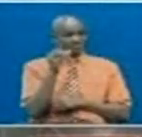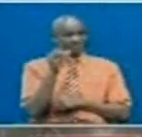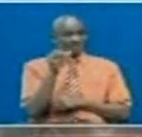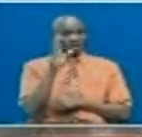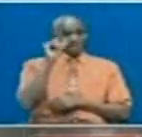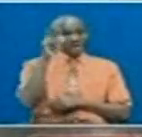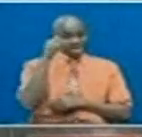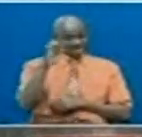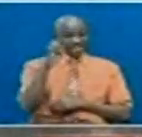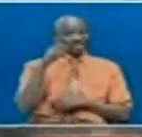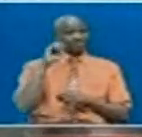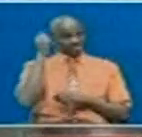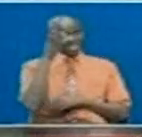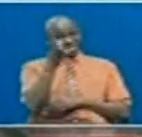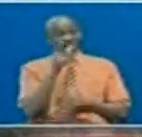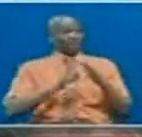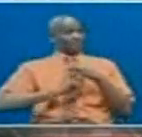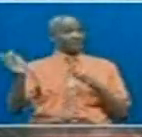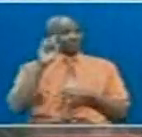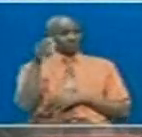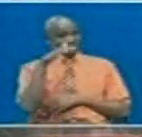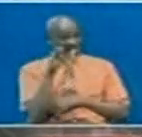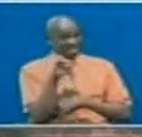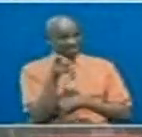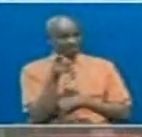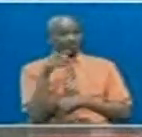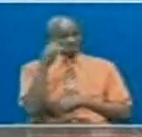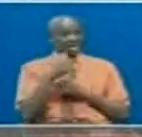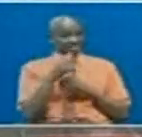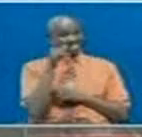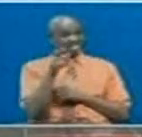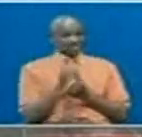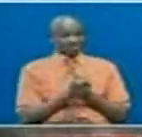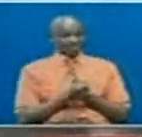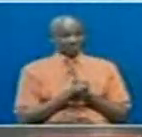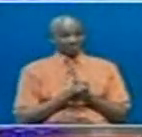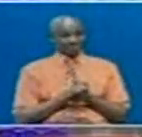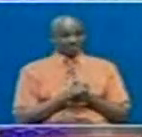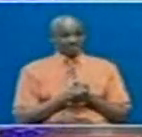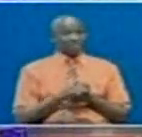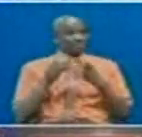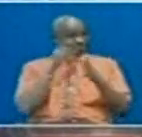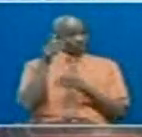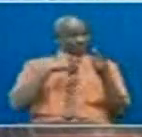Siad Barre fled. Left, isn't it? Yeah. Now, from that time, and even before